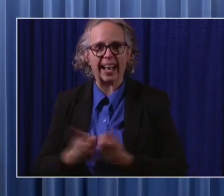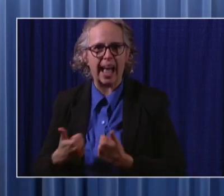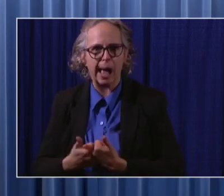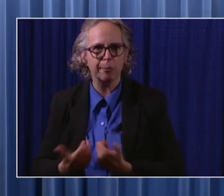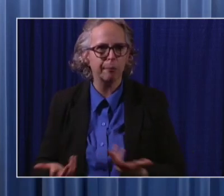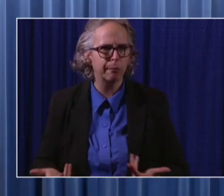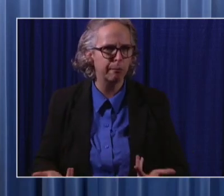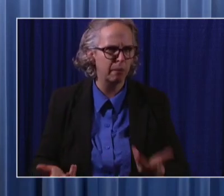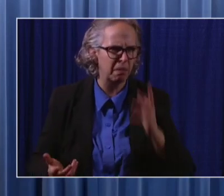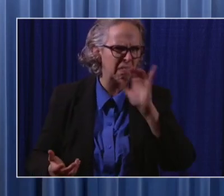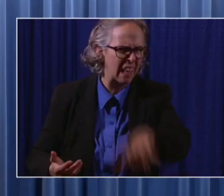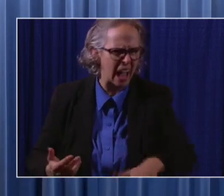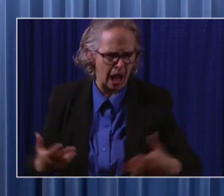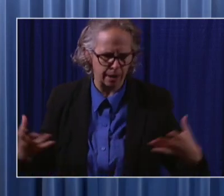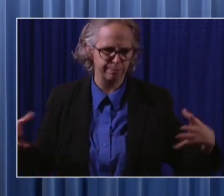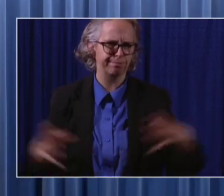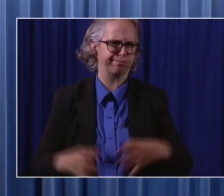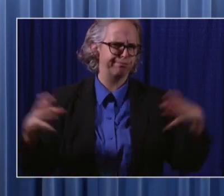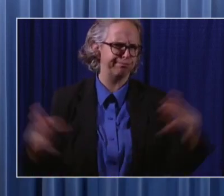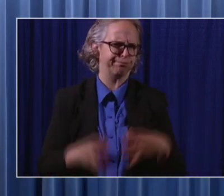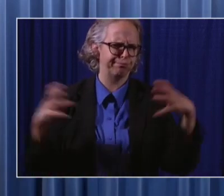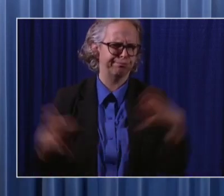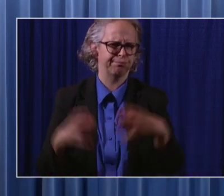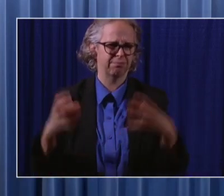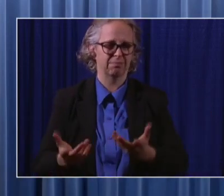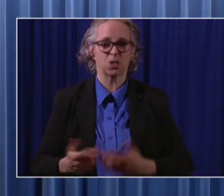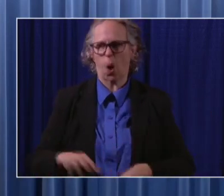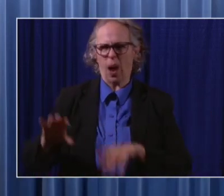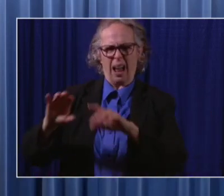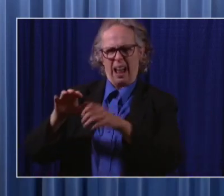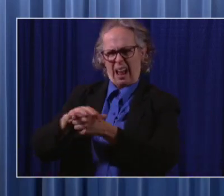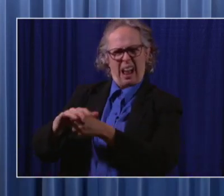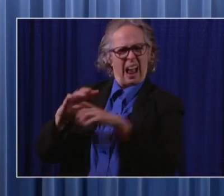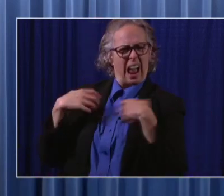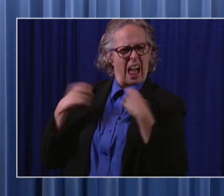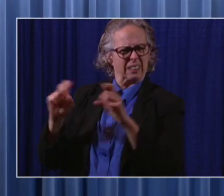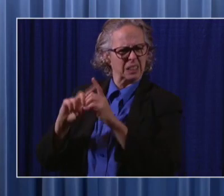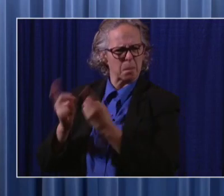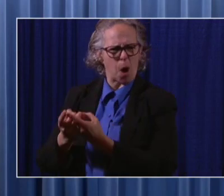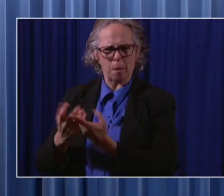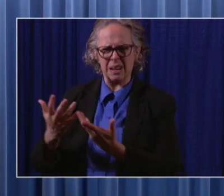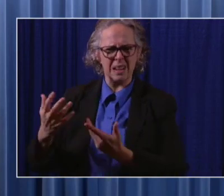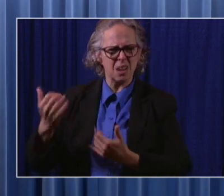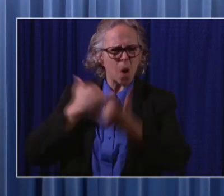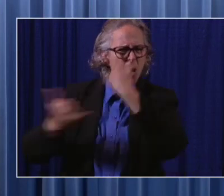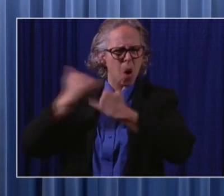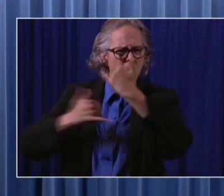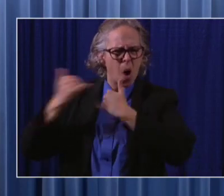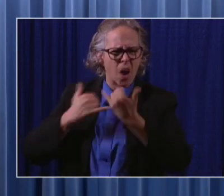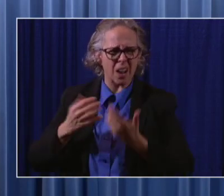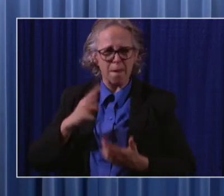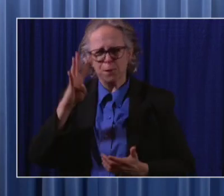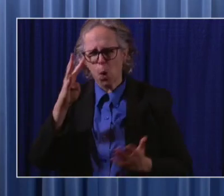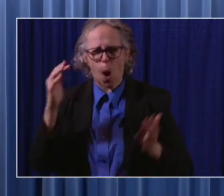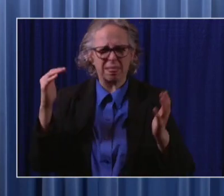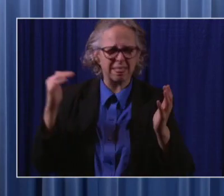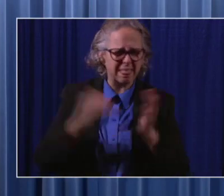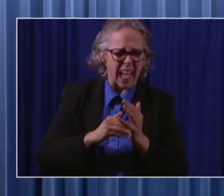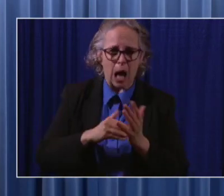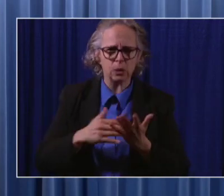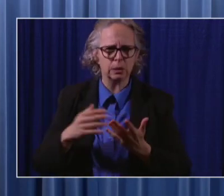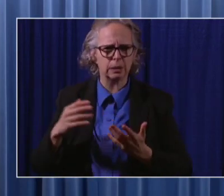The health department there has received more than 4,000 complaints about staff and patrons not wearing masks in area businesses.